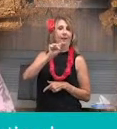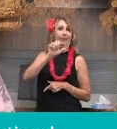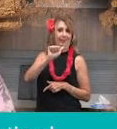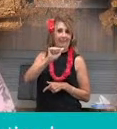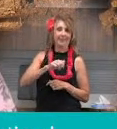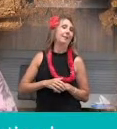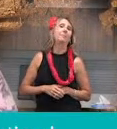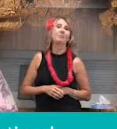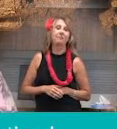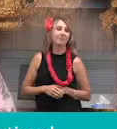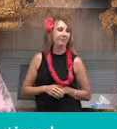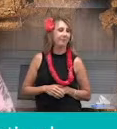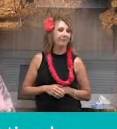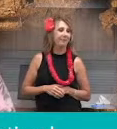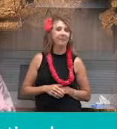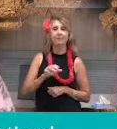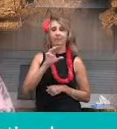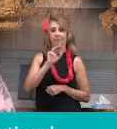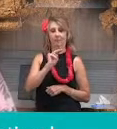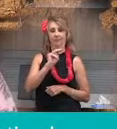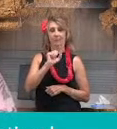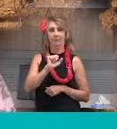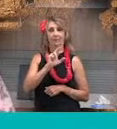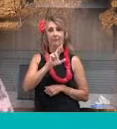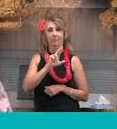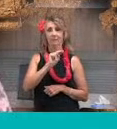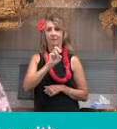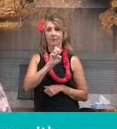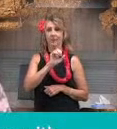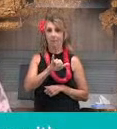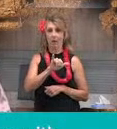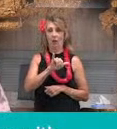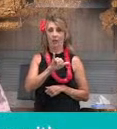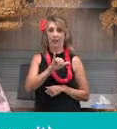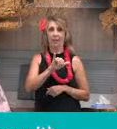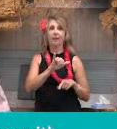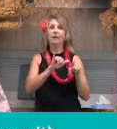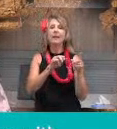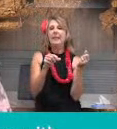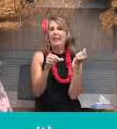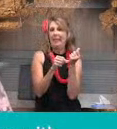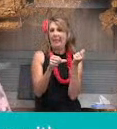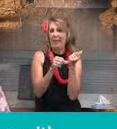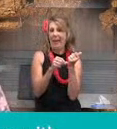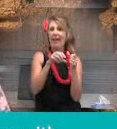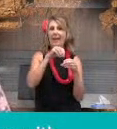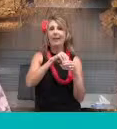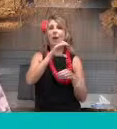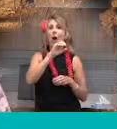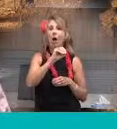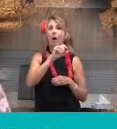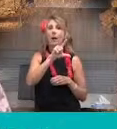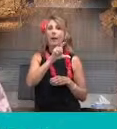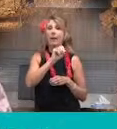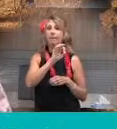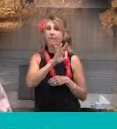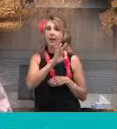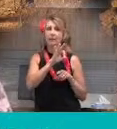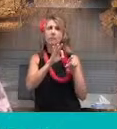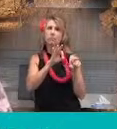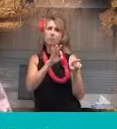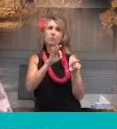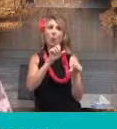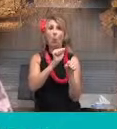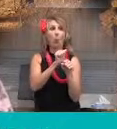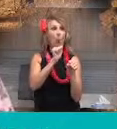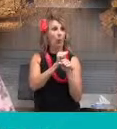Thanks, Scott. Marnie Geisels, Educational Assistant, Our Lady of Fatima. Marnie has been with St. Clair Catholic for about